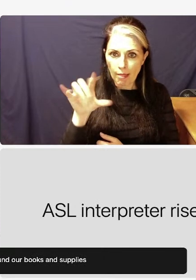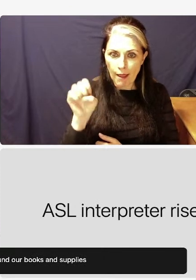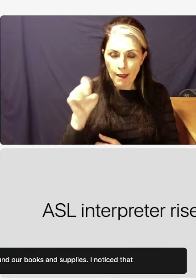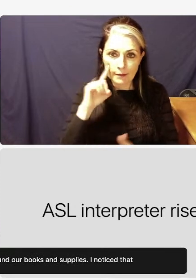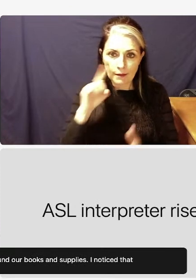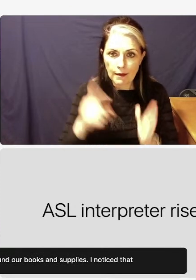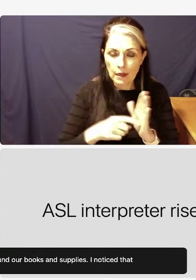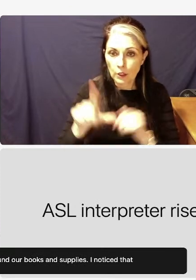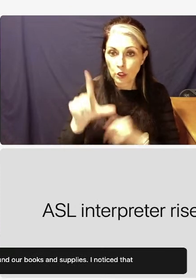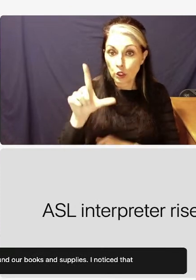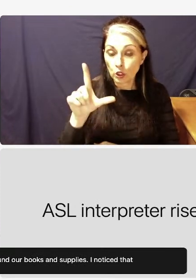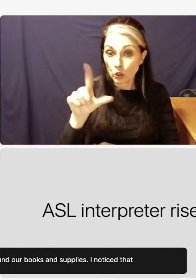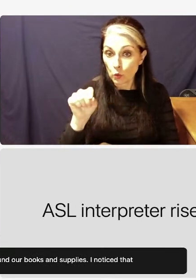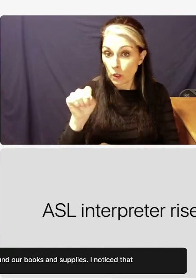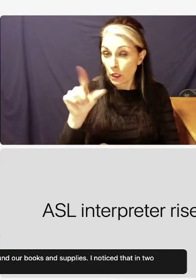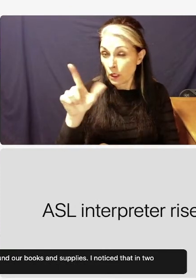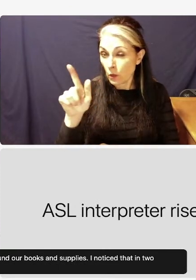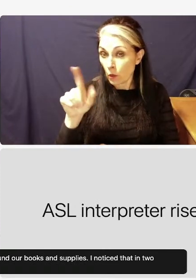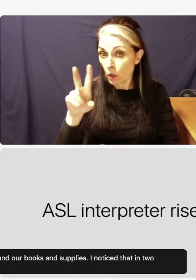2021-22